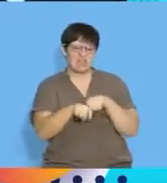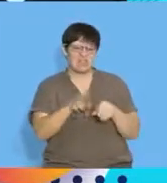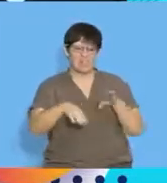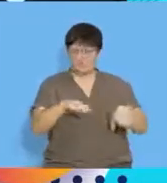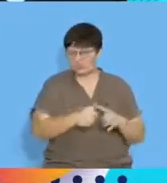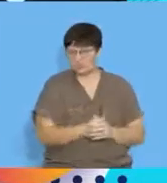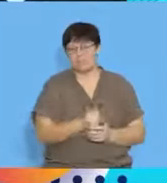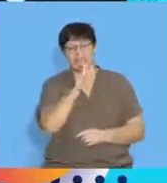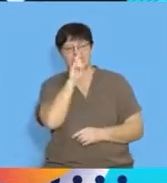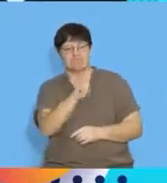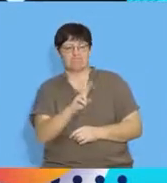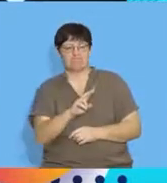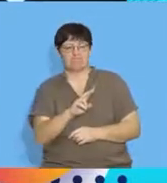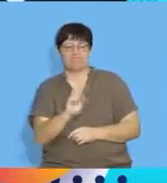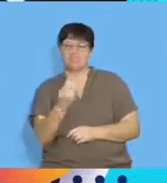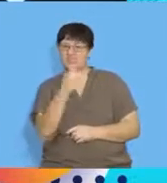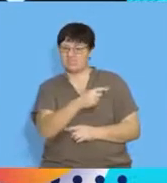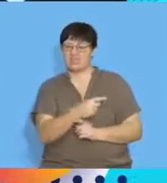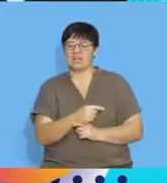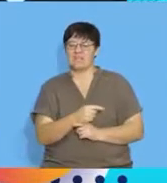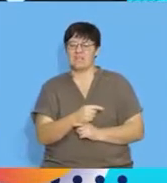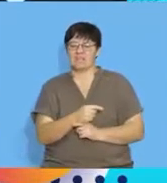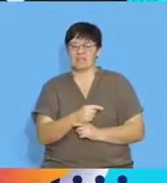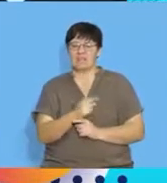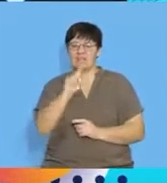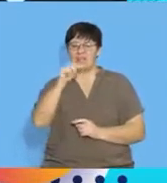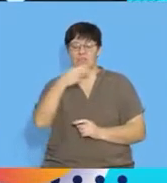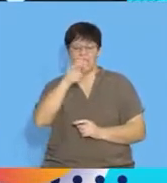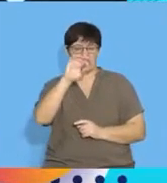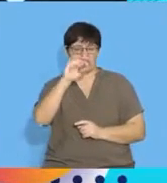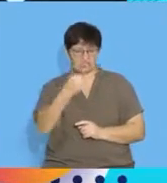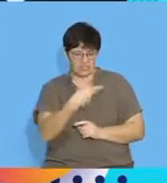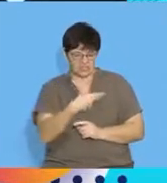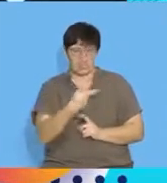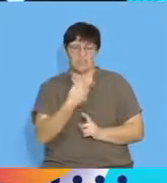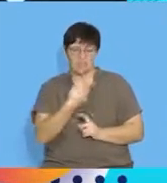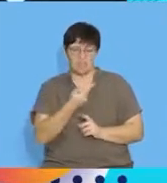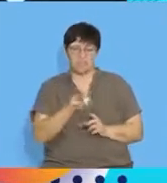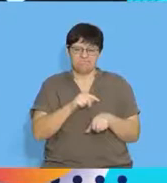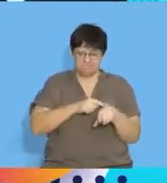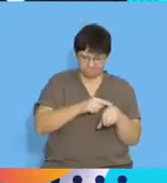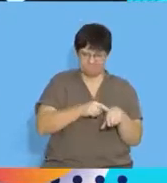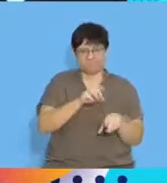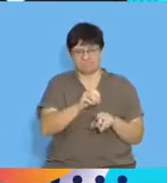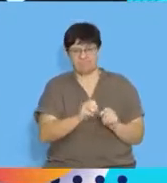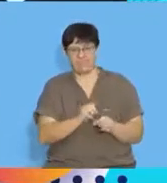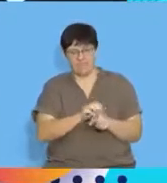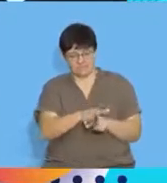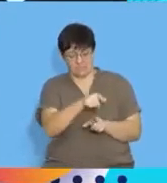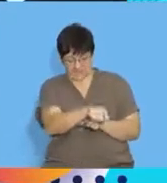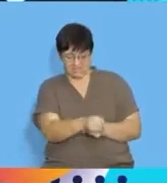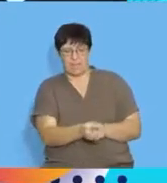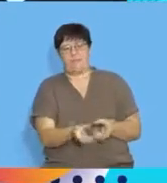the first one, when we had thrush, an antifungal cream, you just put it over the infection and it